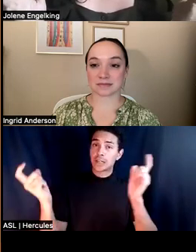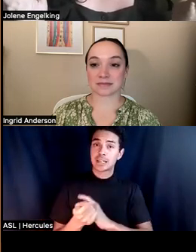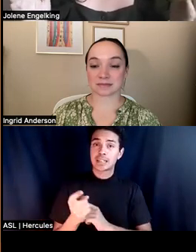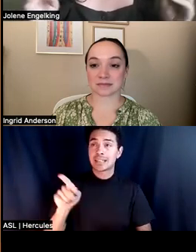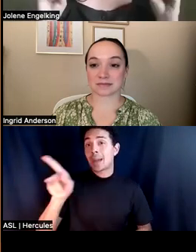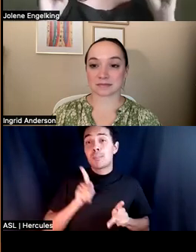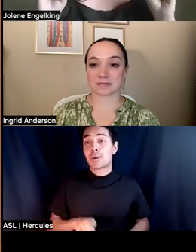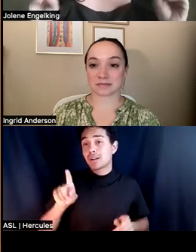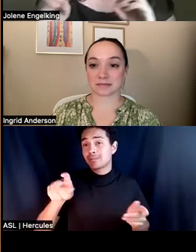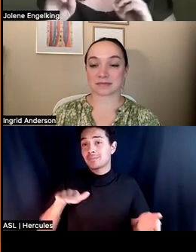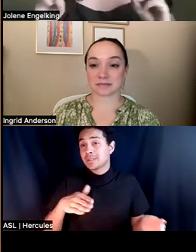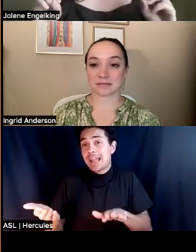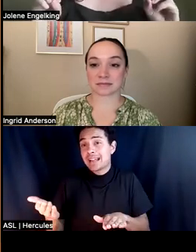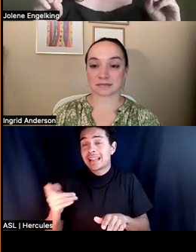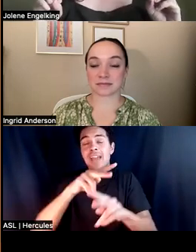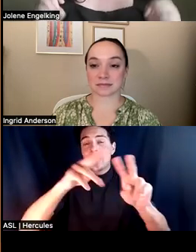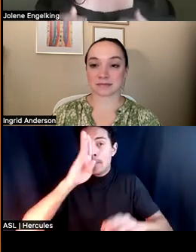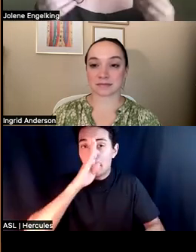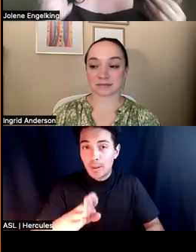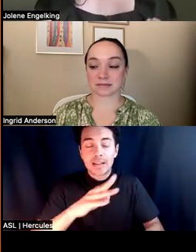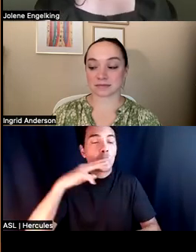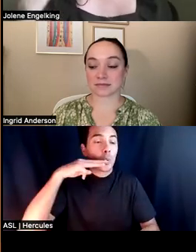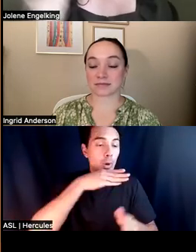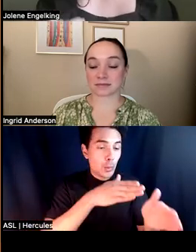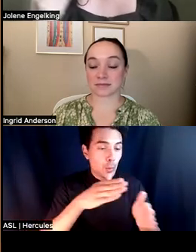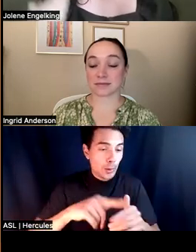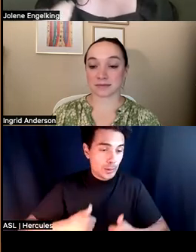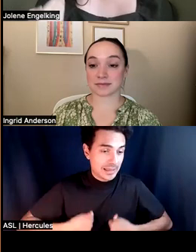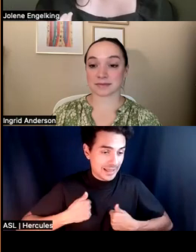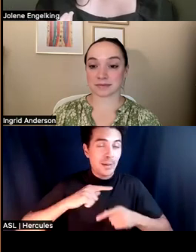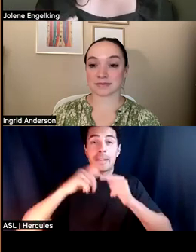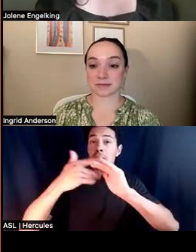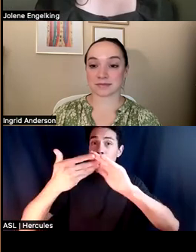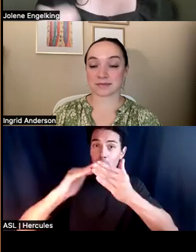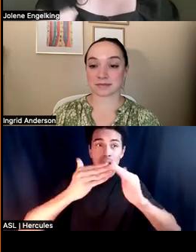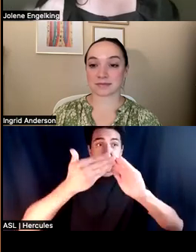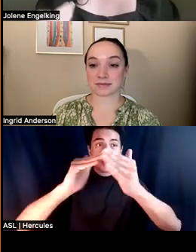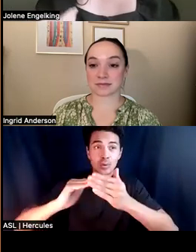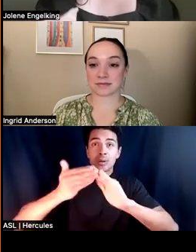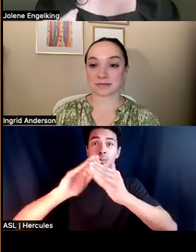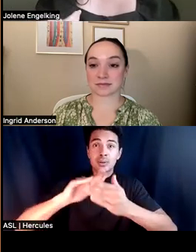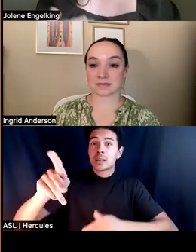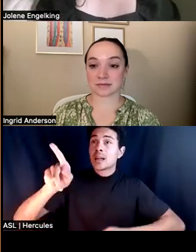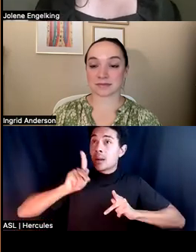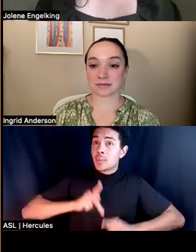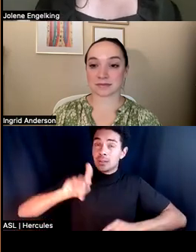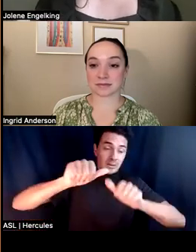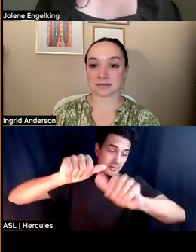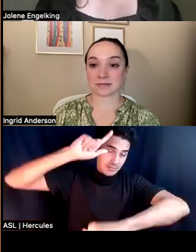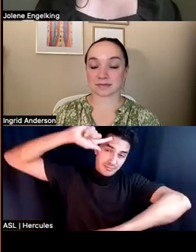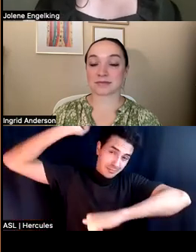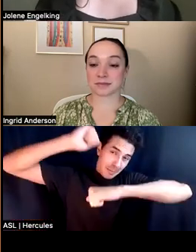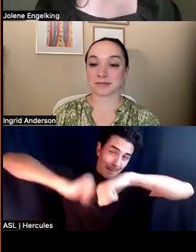dies, which is a very blunt and weird way to be living, but it's true in community after community. They're like, until this person dies or retires, nothing